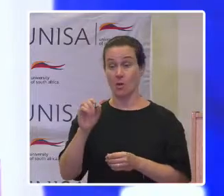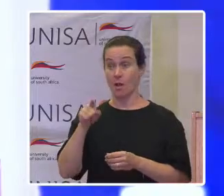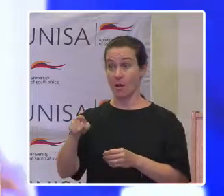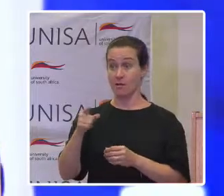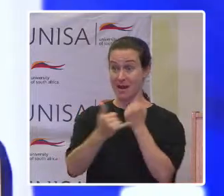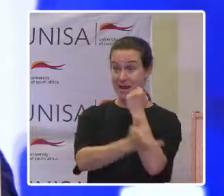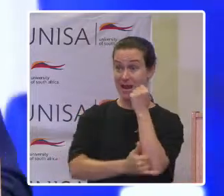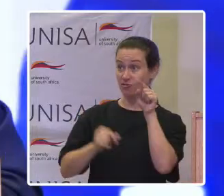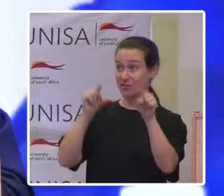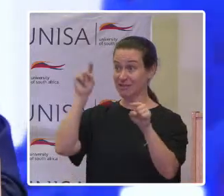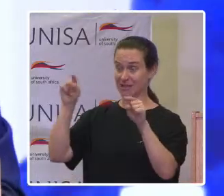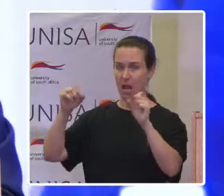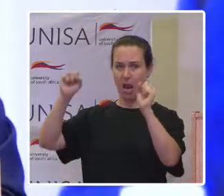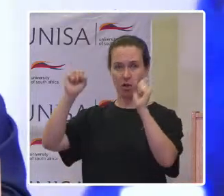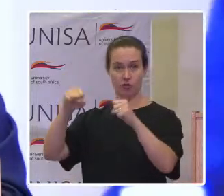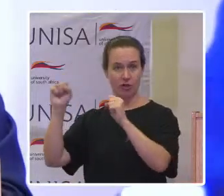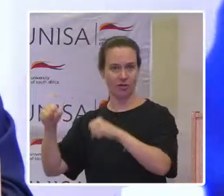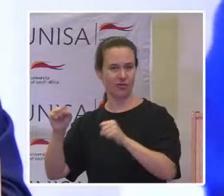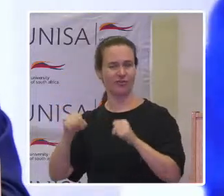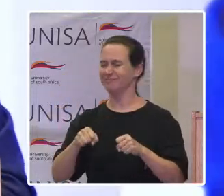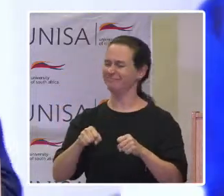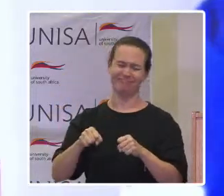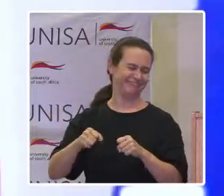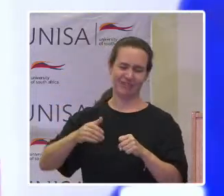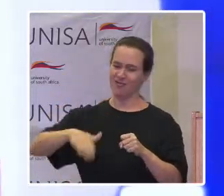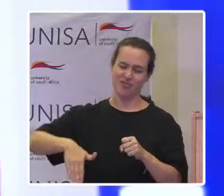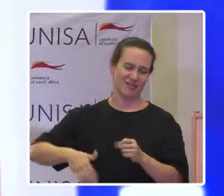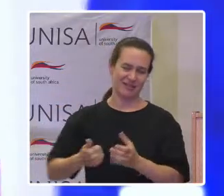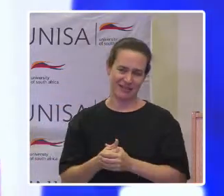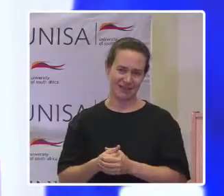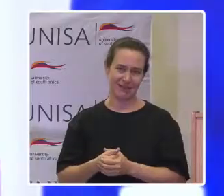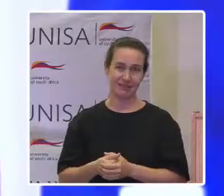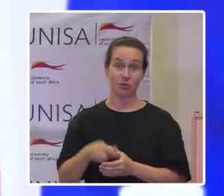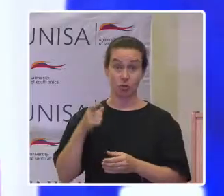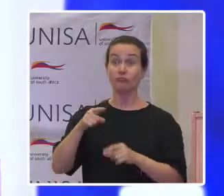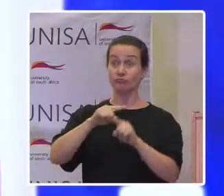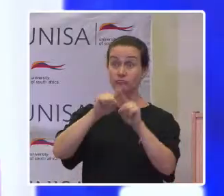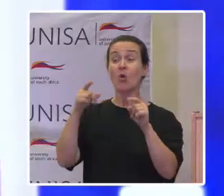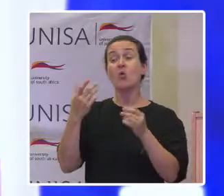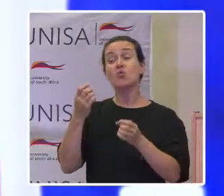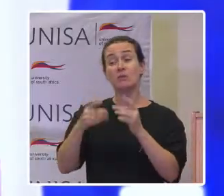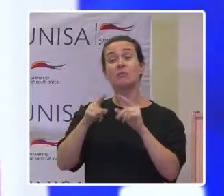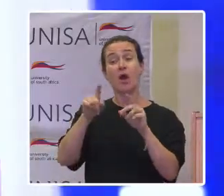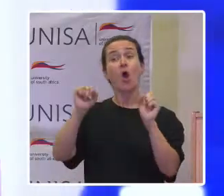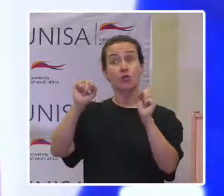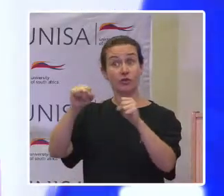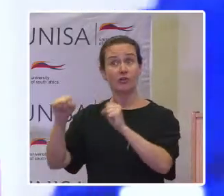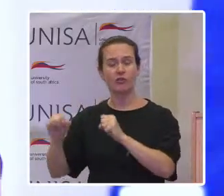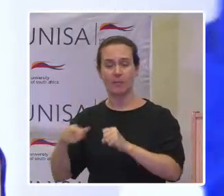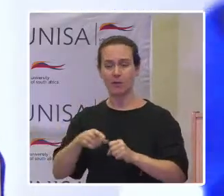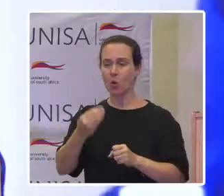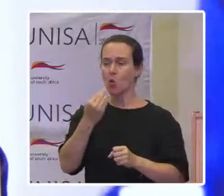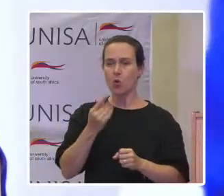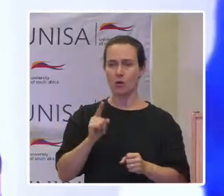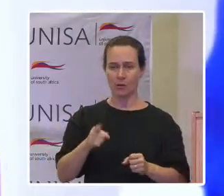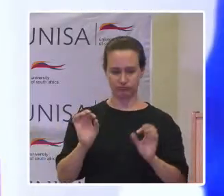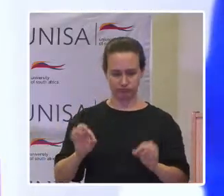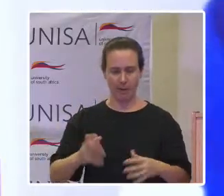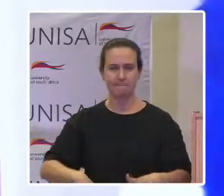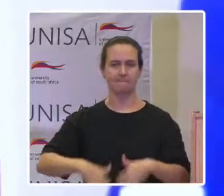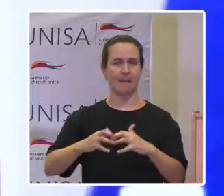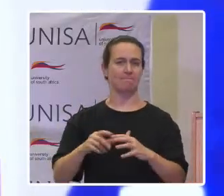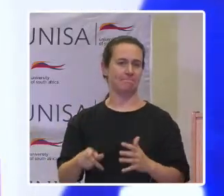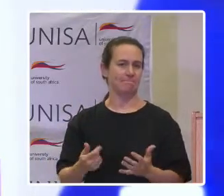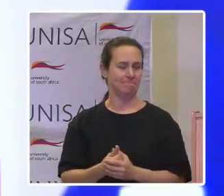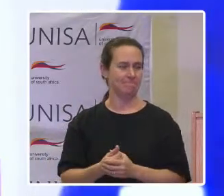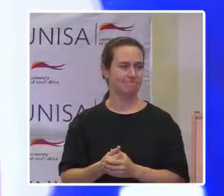So everyone's ready to implement, but nobody's actually implementing it. And then that opens the conversation again